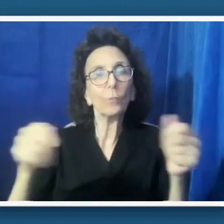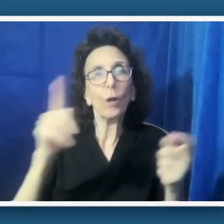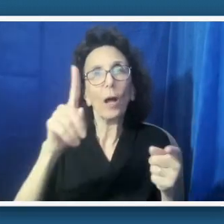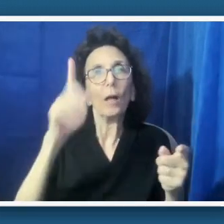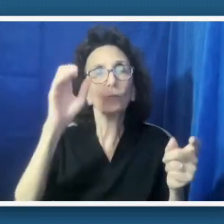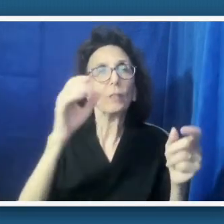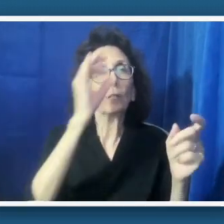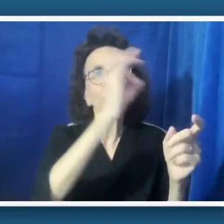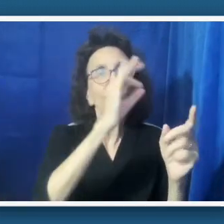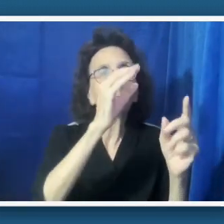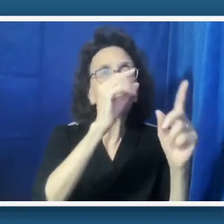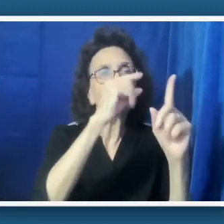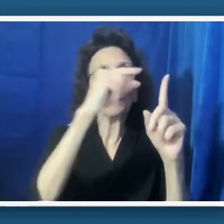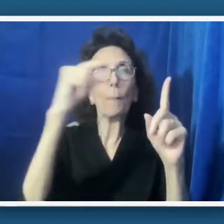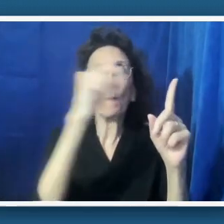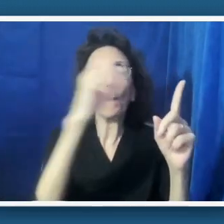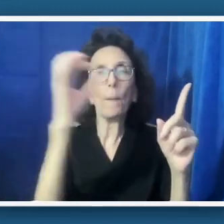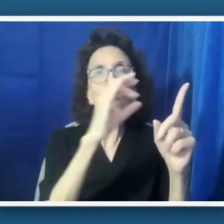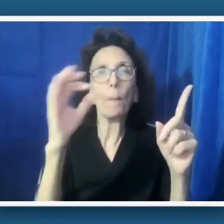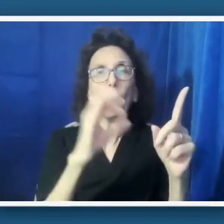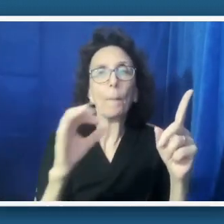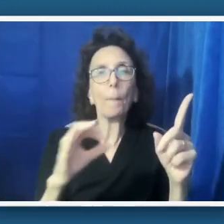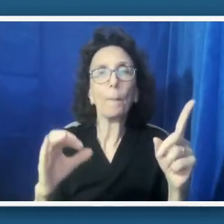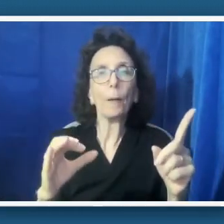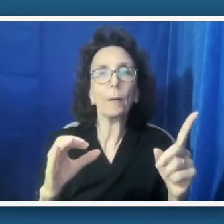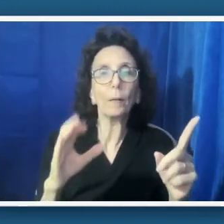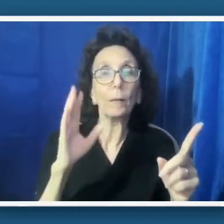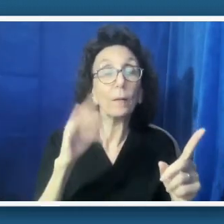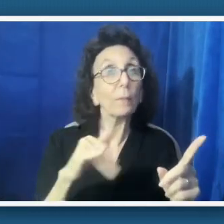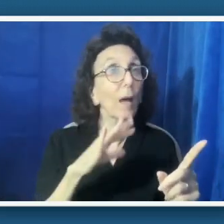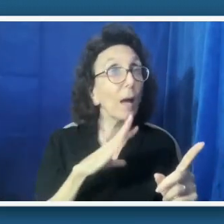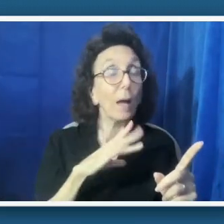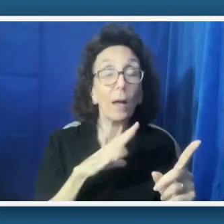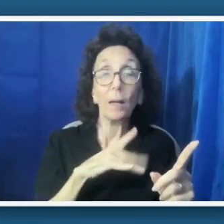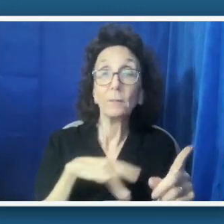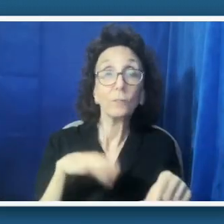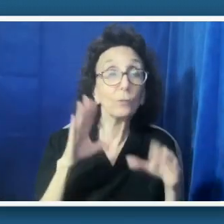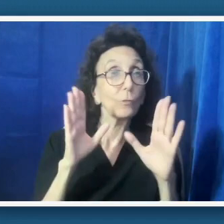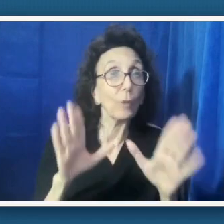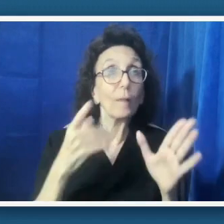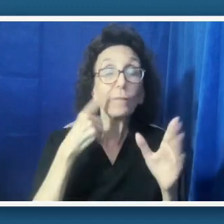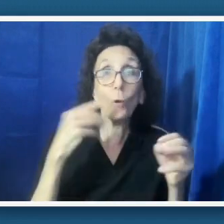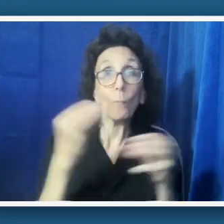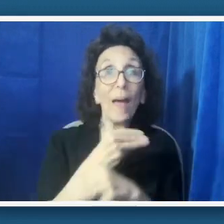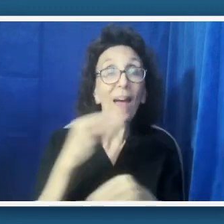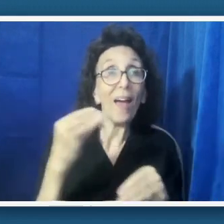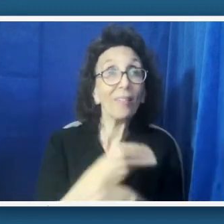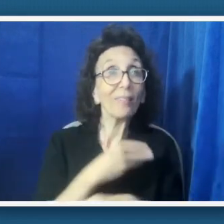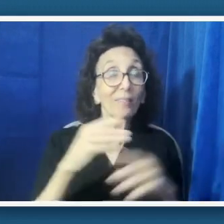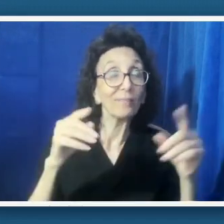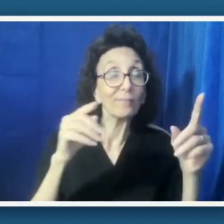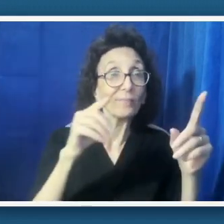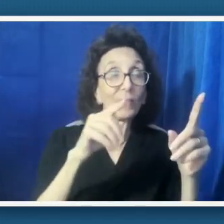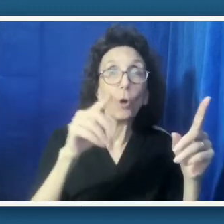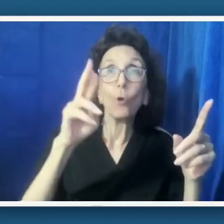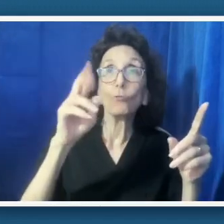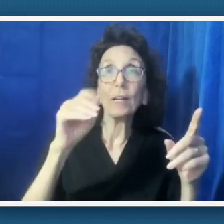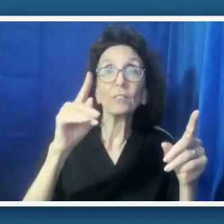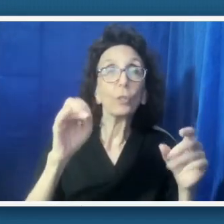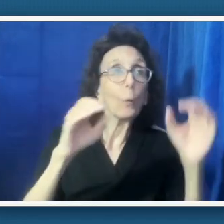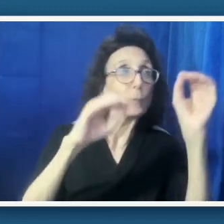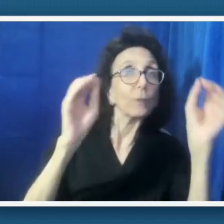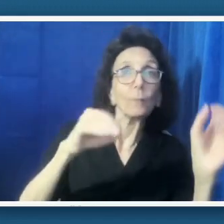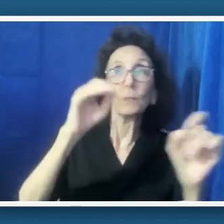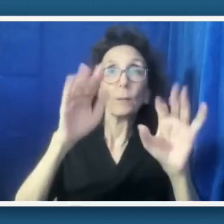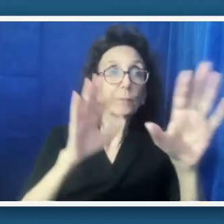on each sheet. You can do a lot of work with them with math and ratios, and then